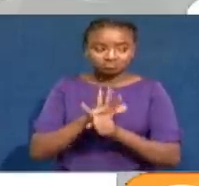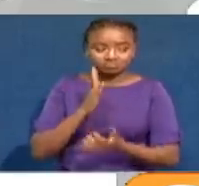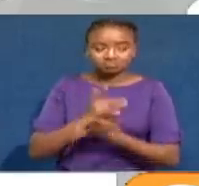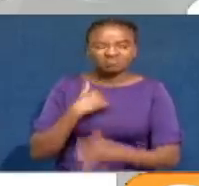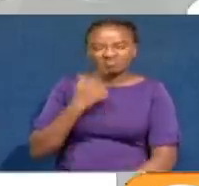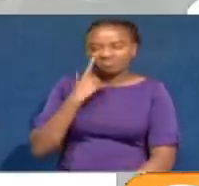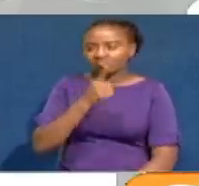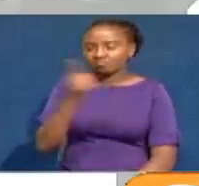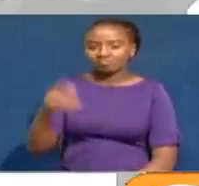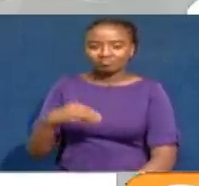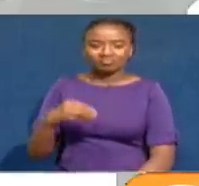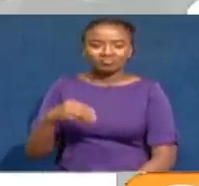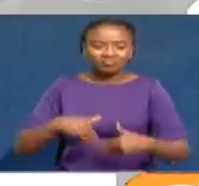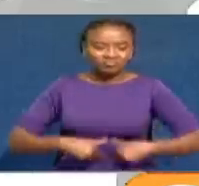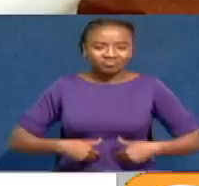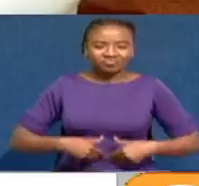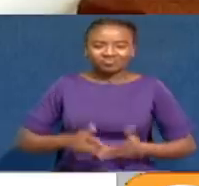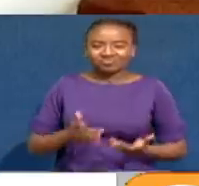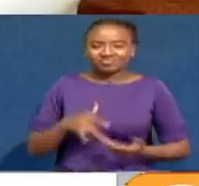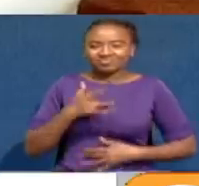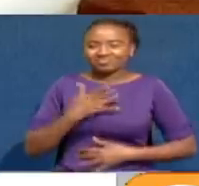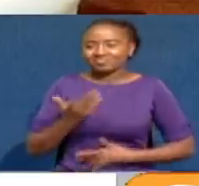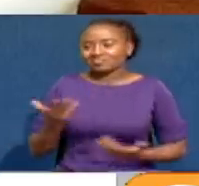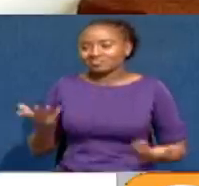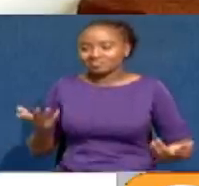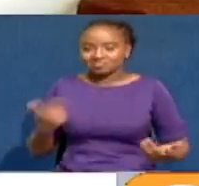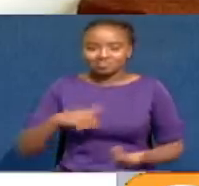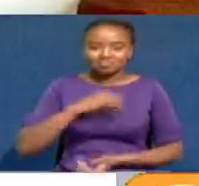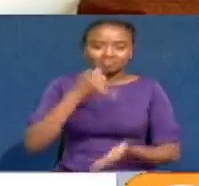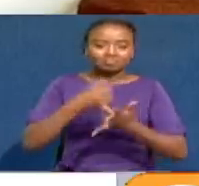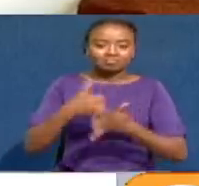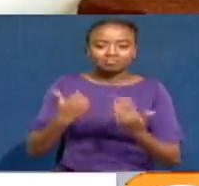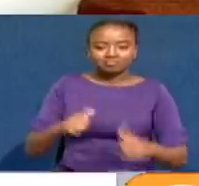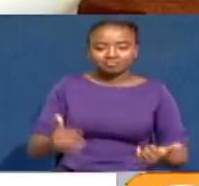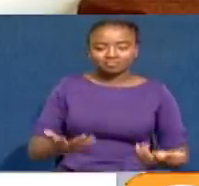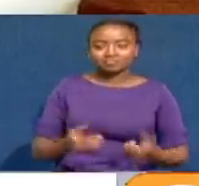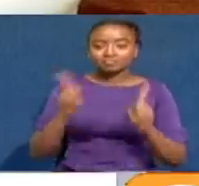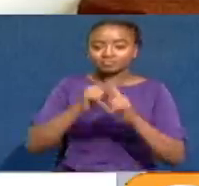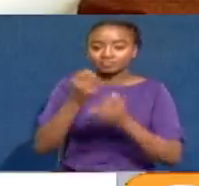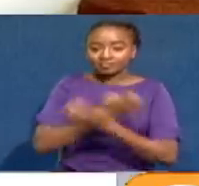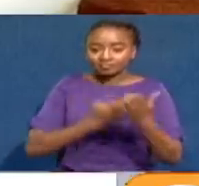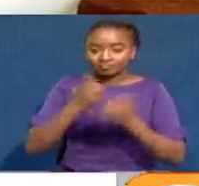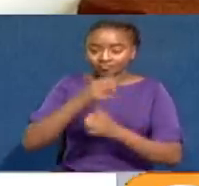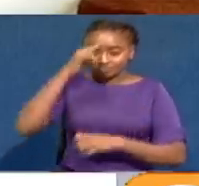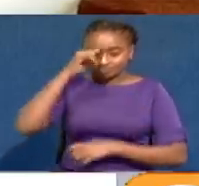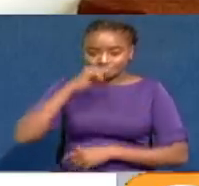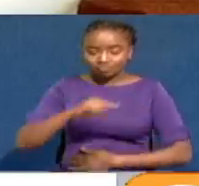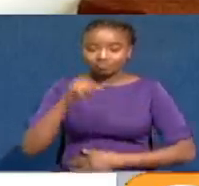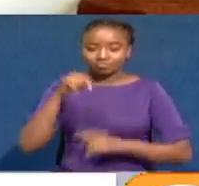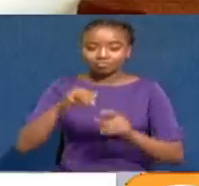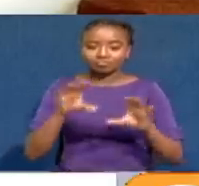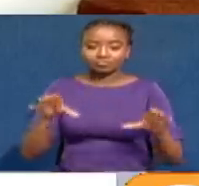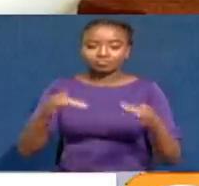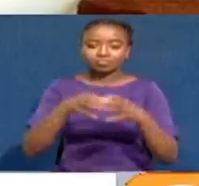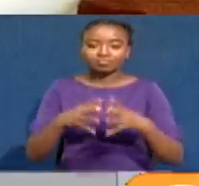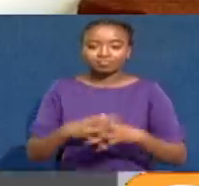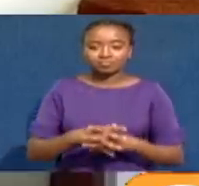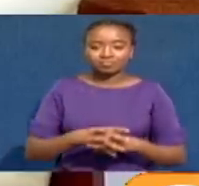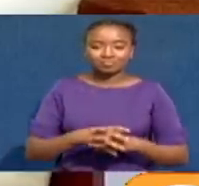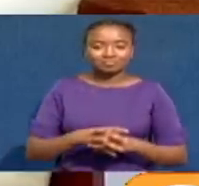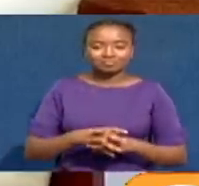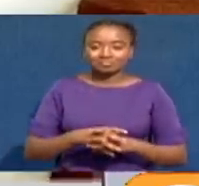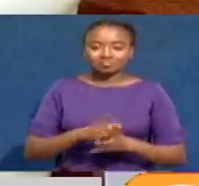youth, because they are dejected. The economic policies of this regime have